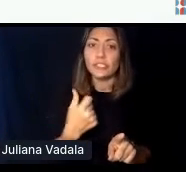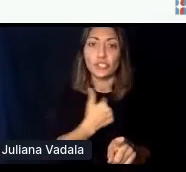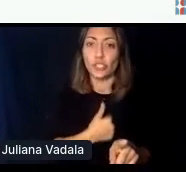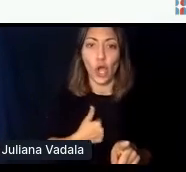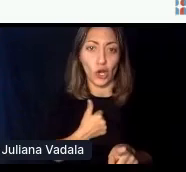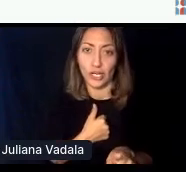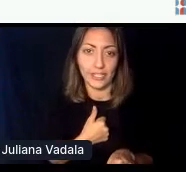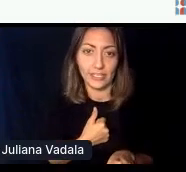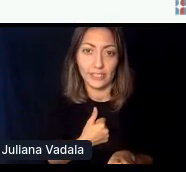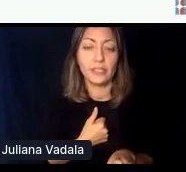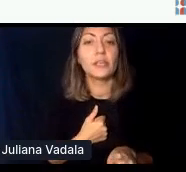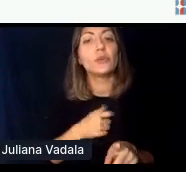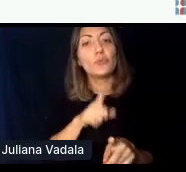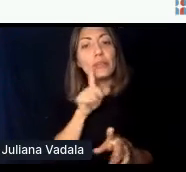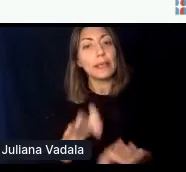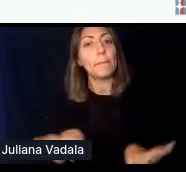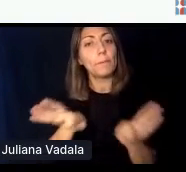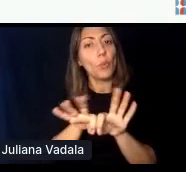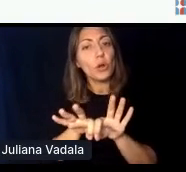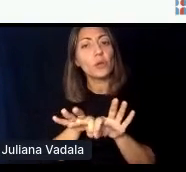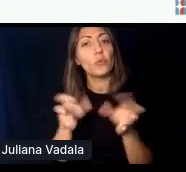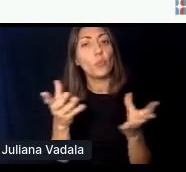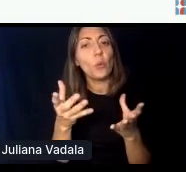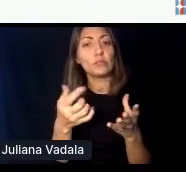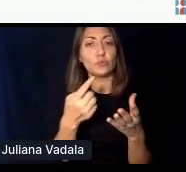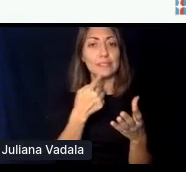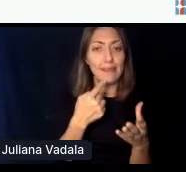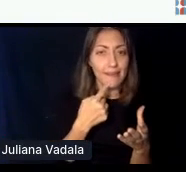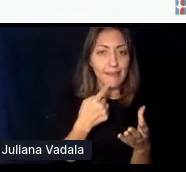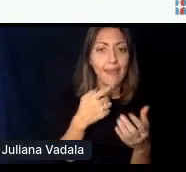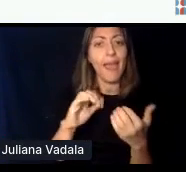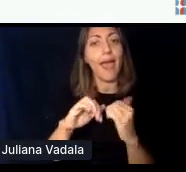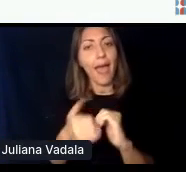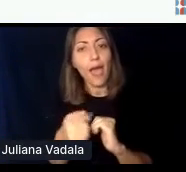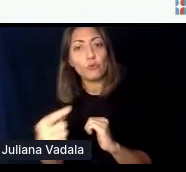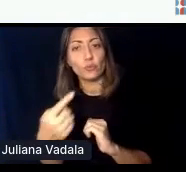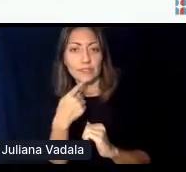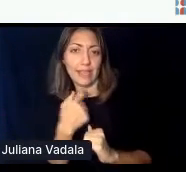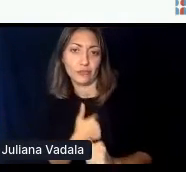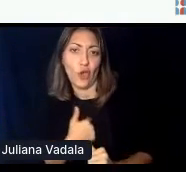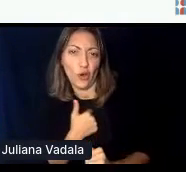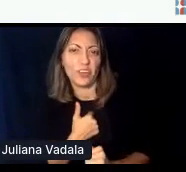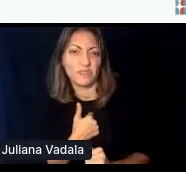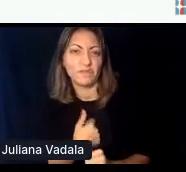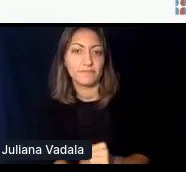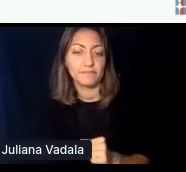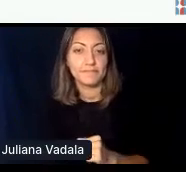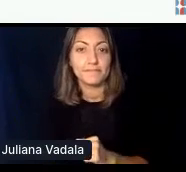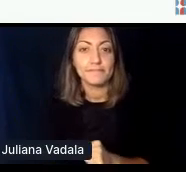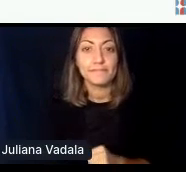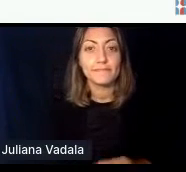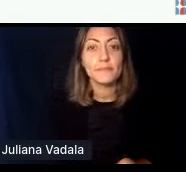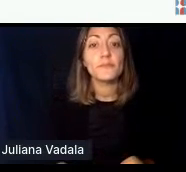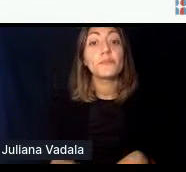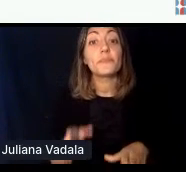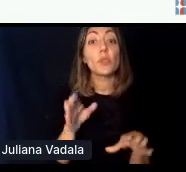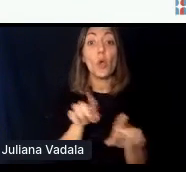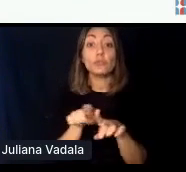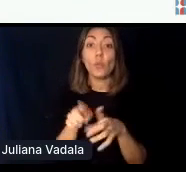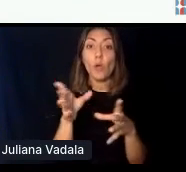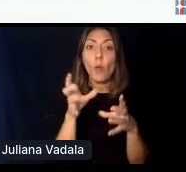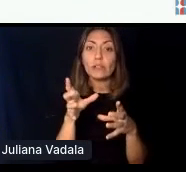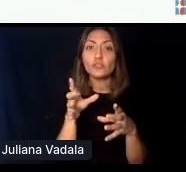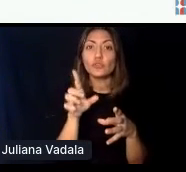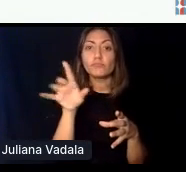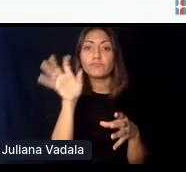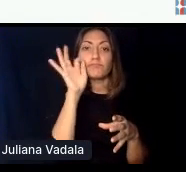things to say along with that. And then before we move on to the next example, I just want to share a quick related note about pronouns, which is that if you